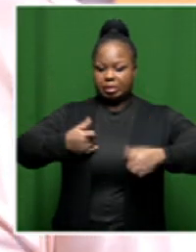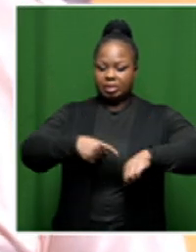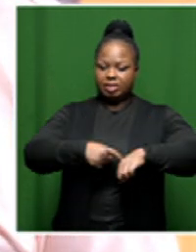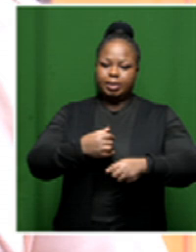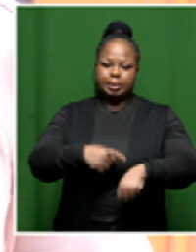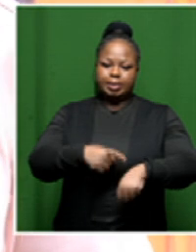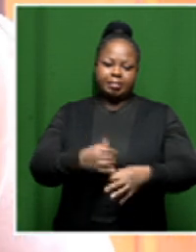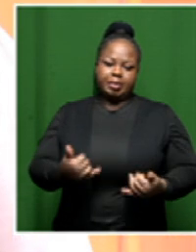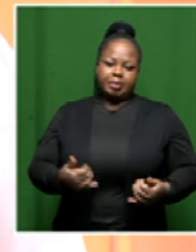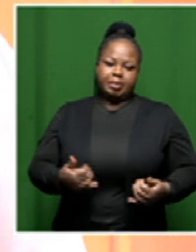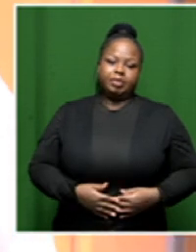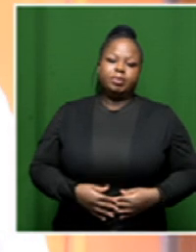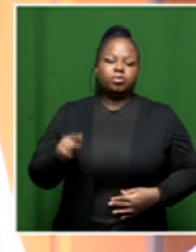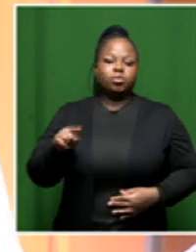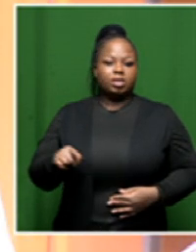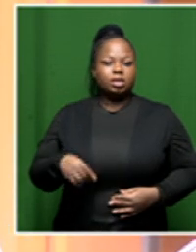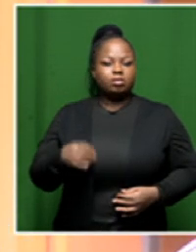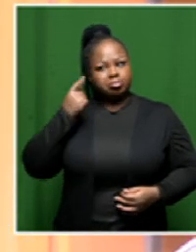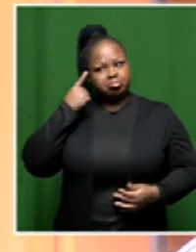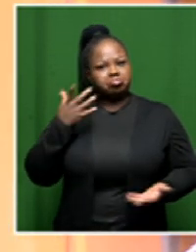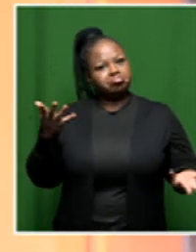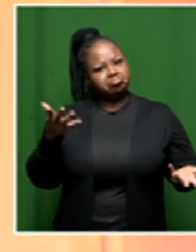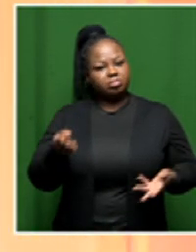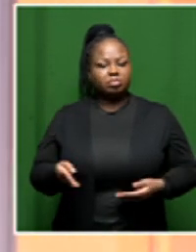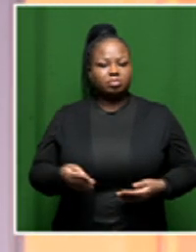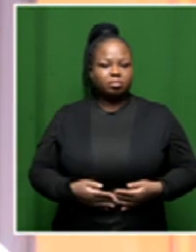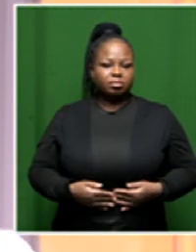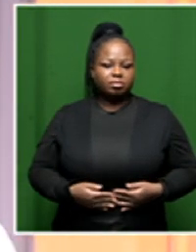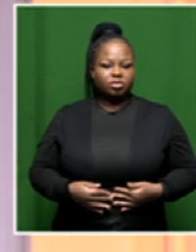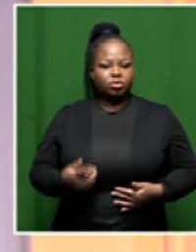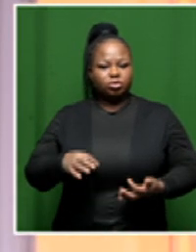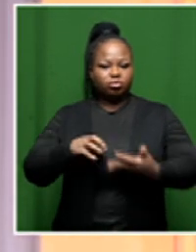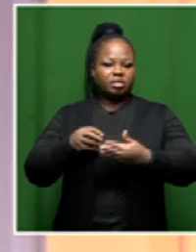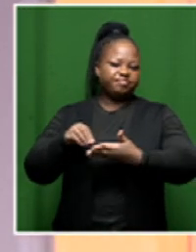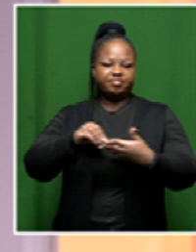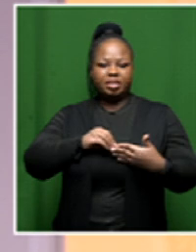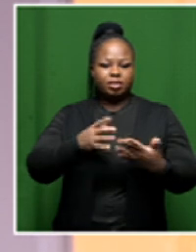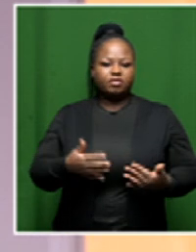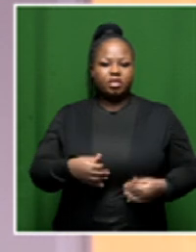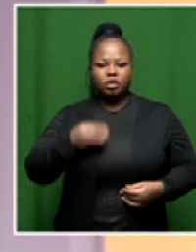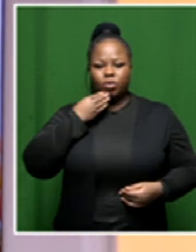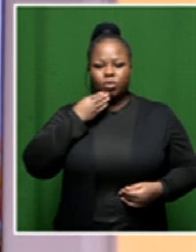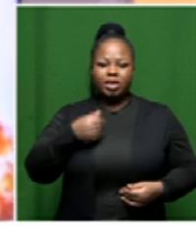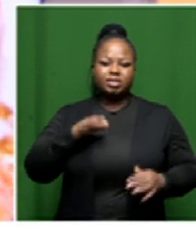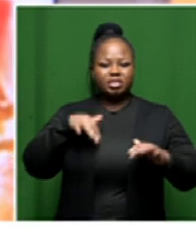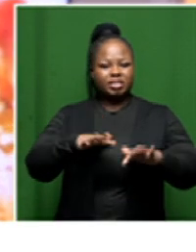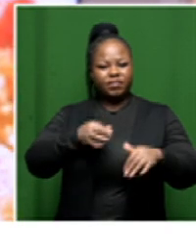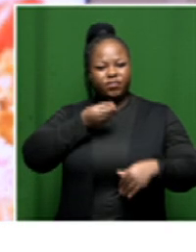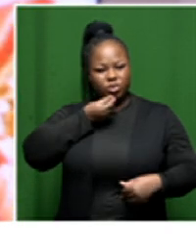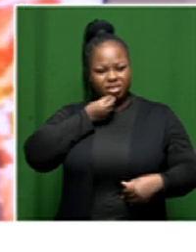Yeah. So butchery actually made sense for me to bring in seafood, because my kids, in fact, to be